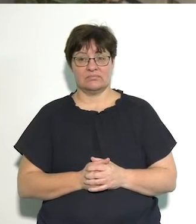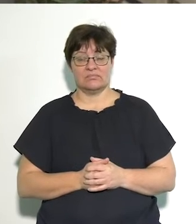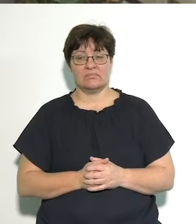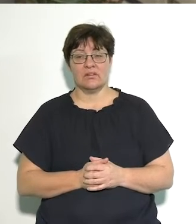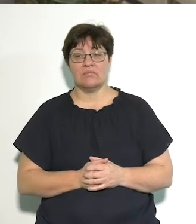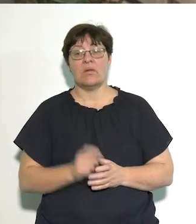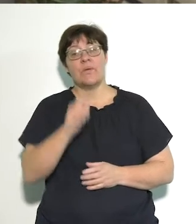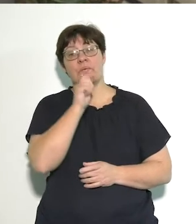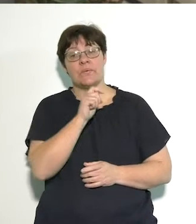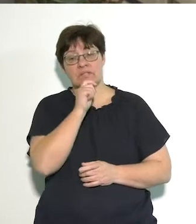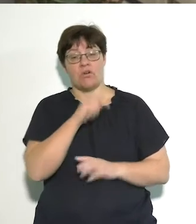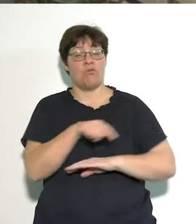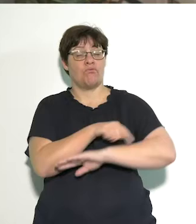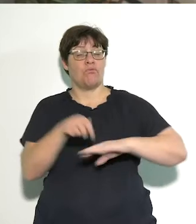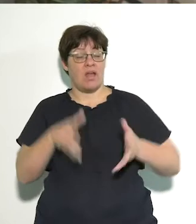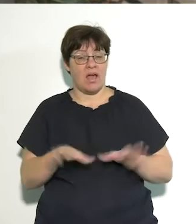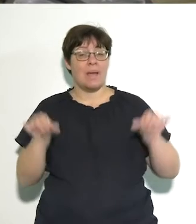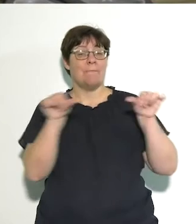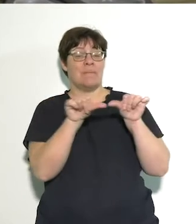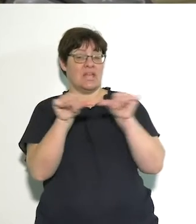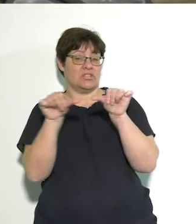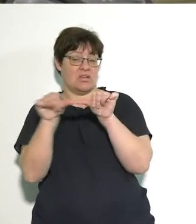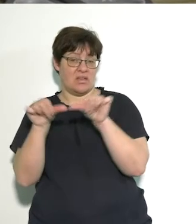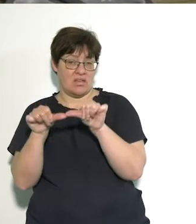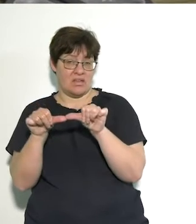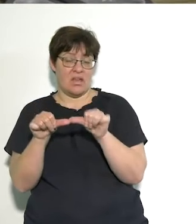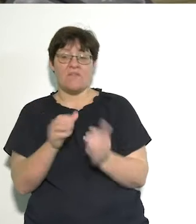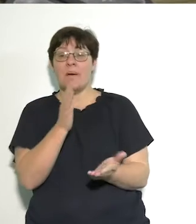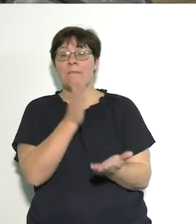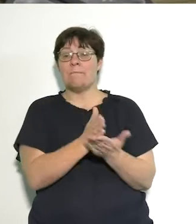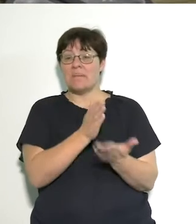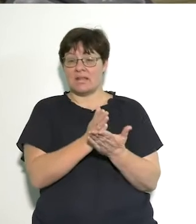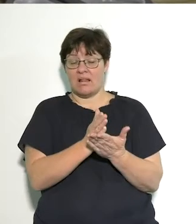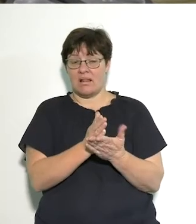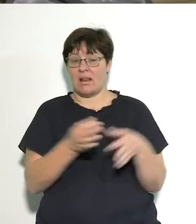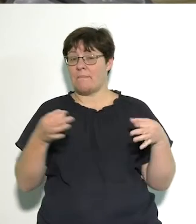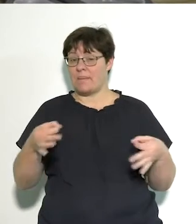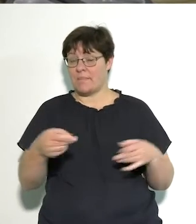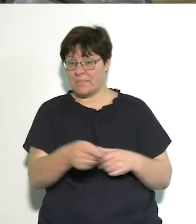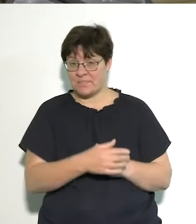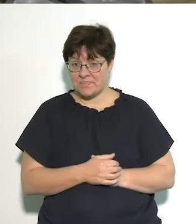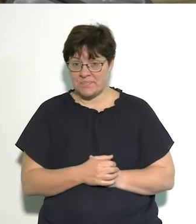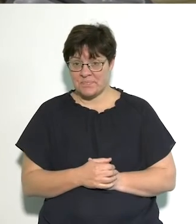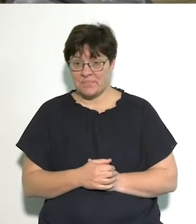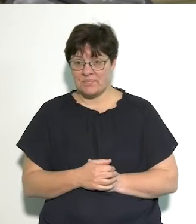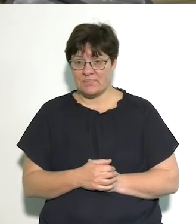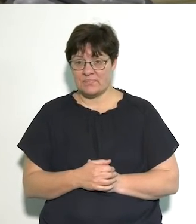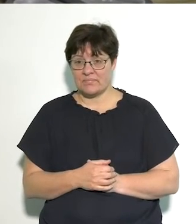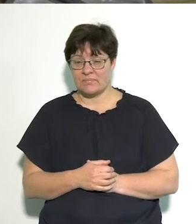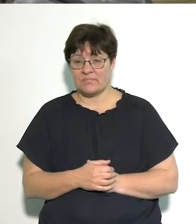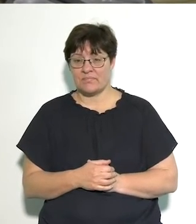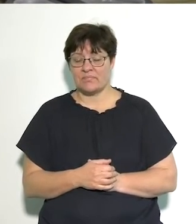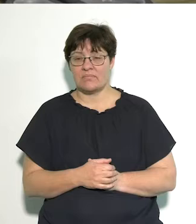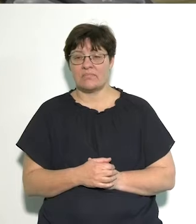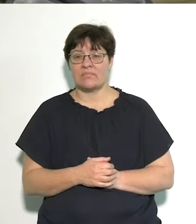table. And we're going to be using our ruler to measure along the middle of the piece of card. So try and get it in the